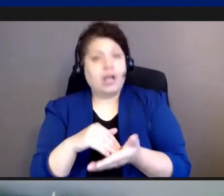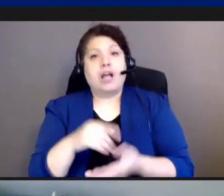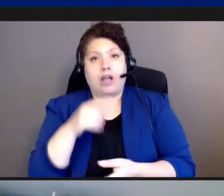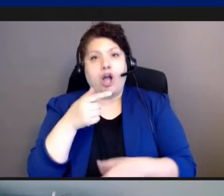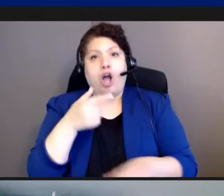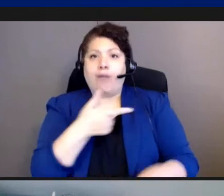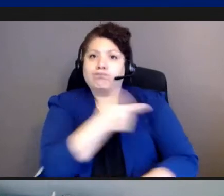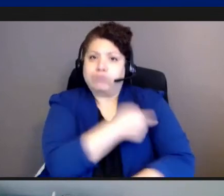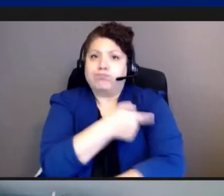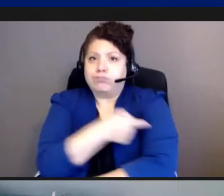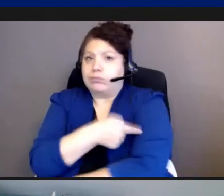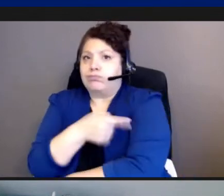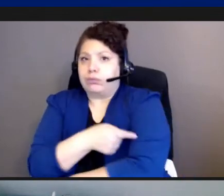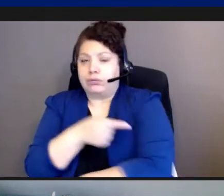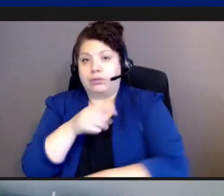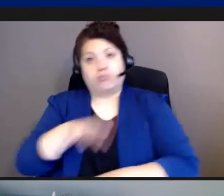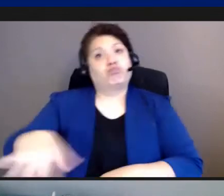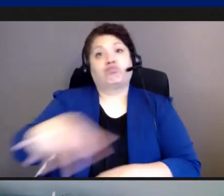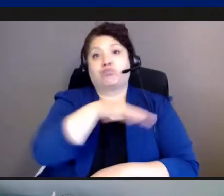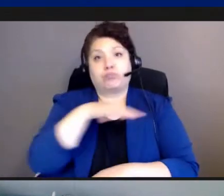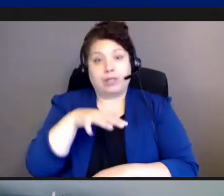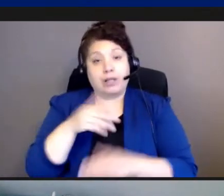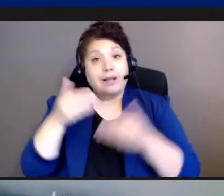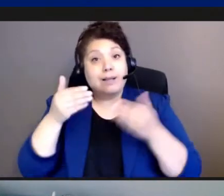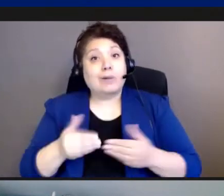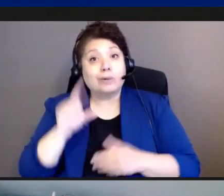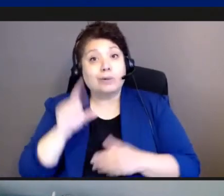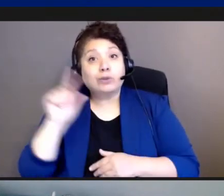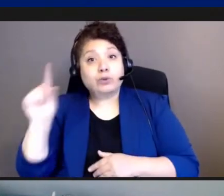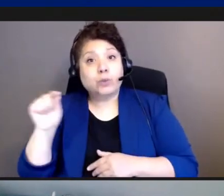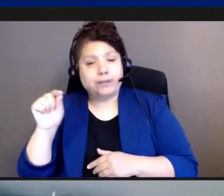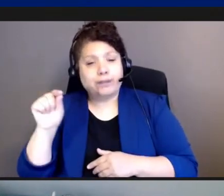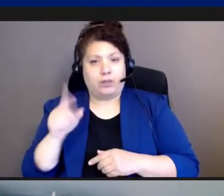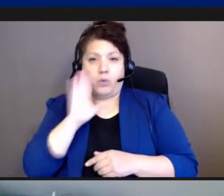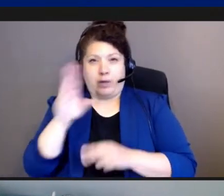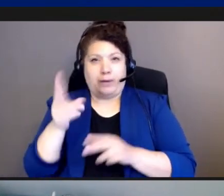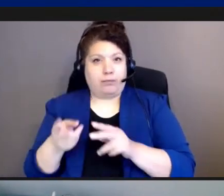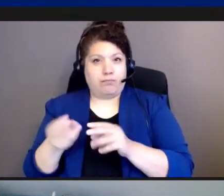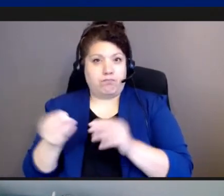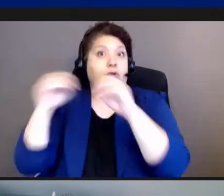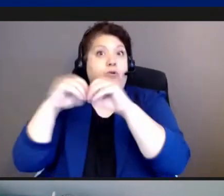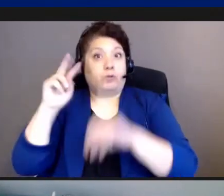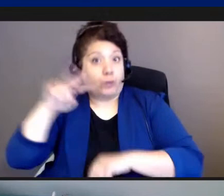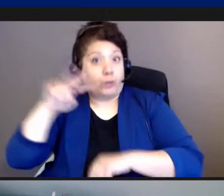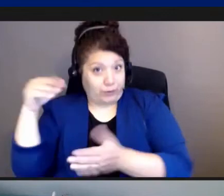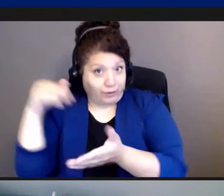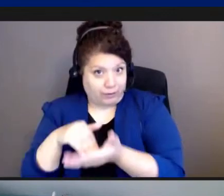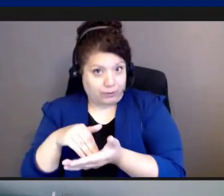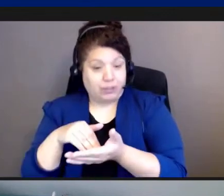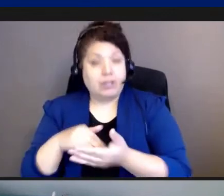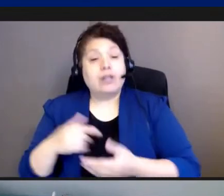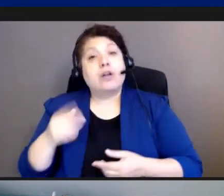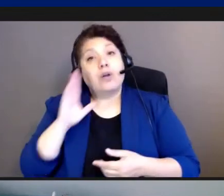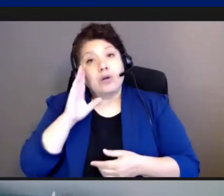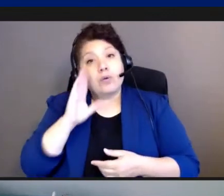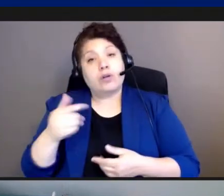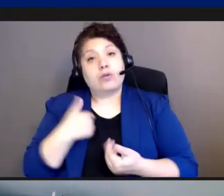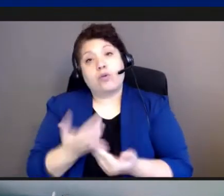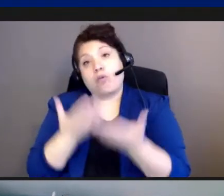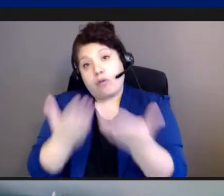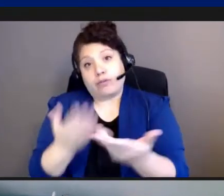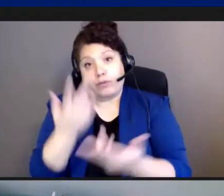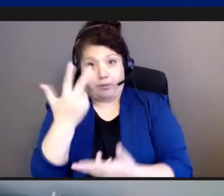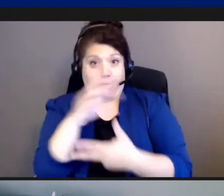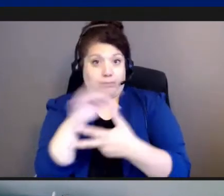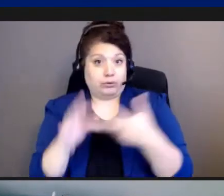The 2020 plan doubles this expected contribution. Later this month, OPH will be offering 3 options for residents to receive